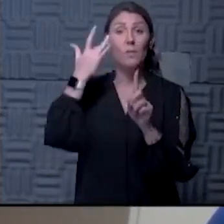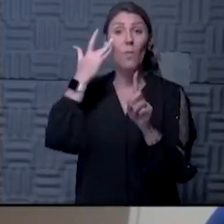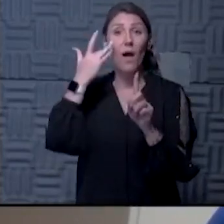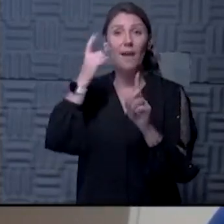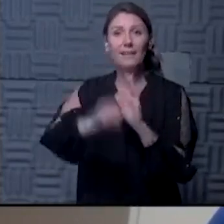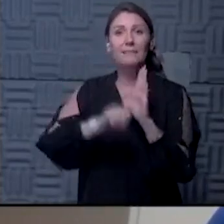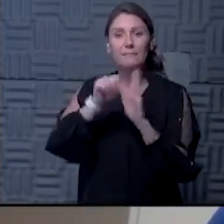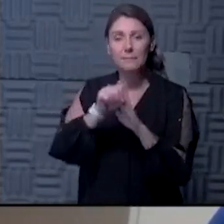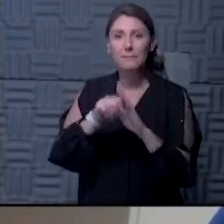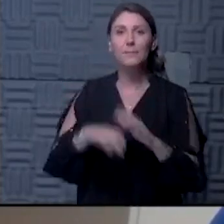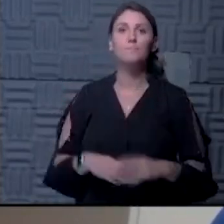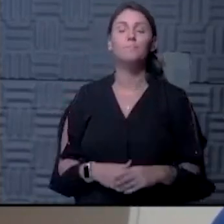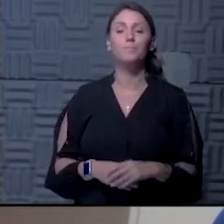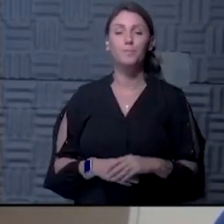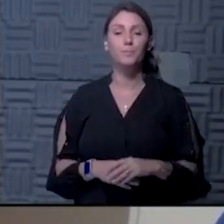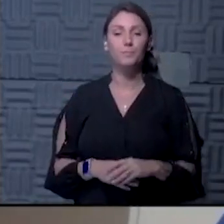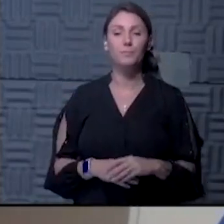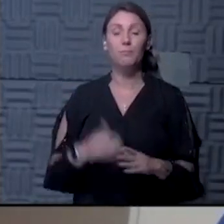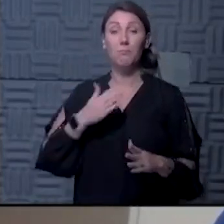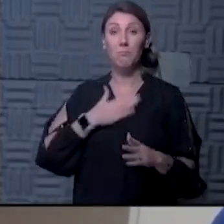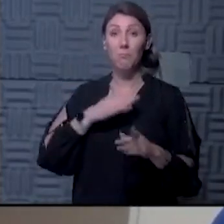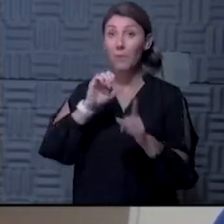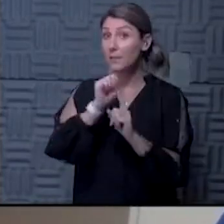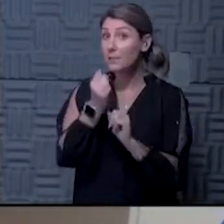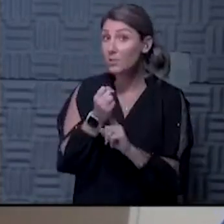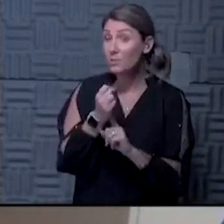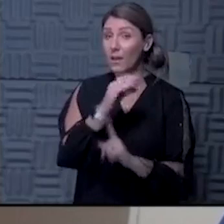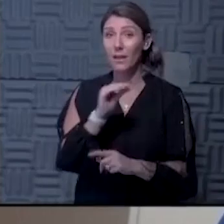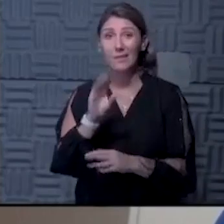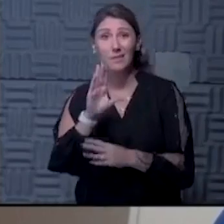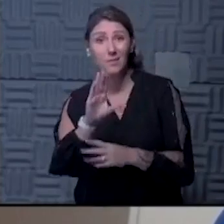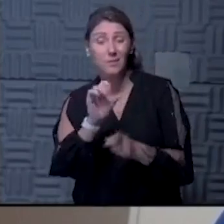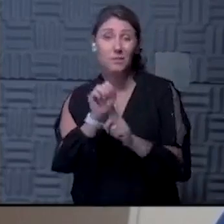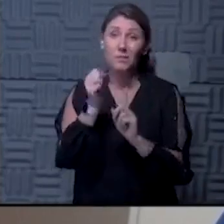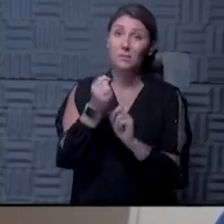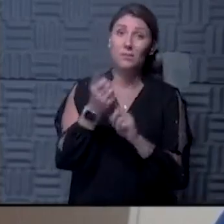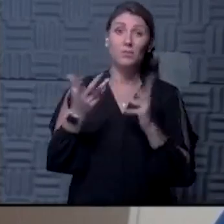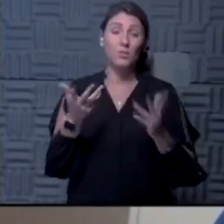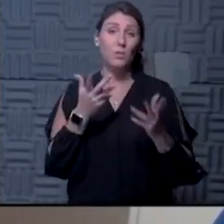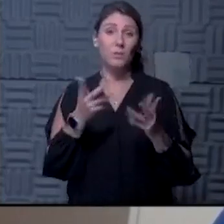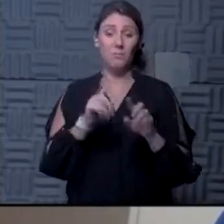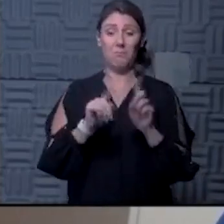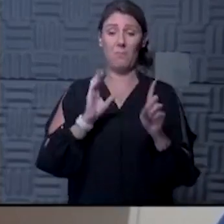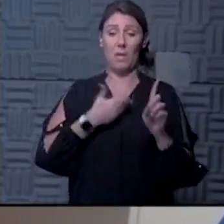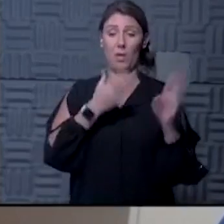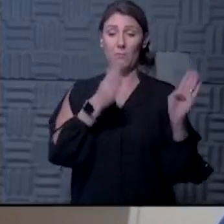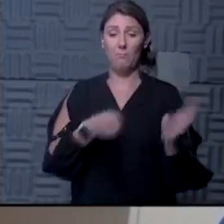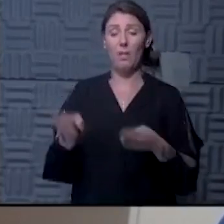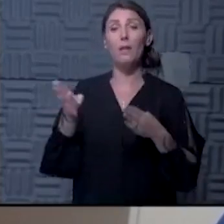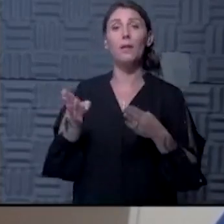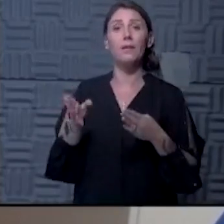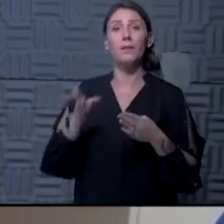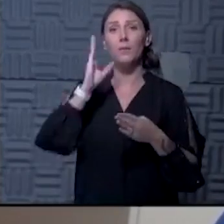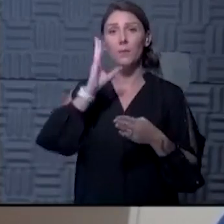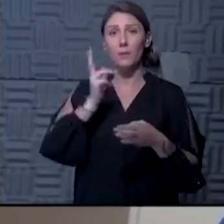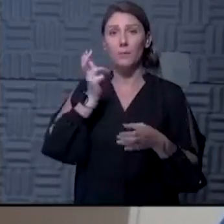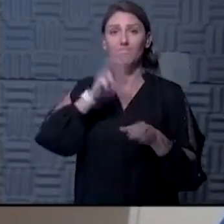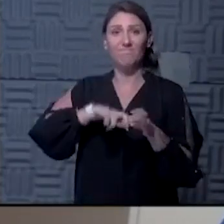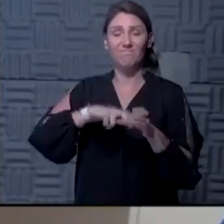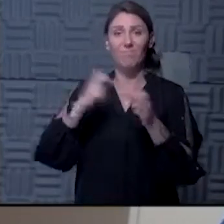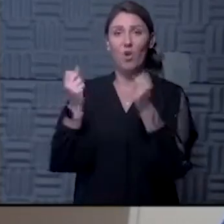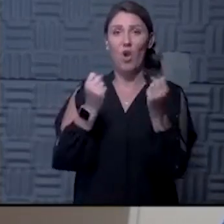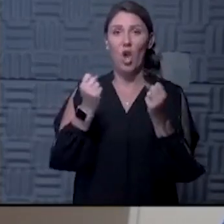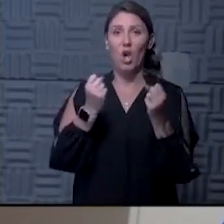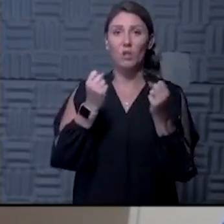season and my situation and their situation. But our plan is we're going to get in the car and we're going to drive